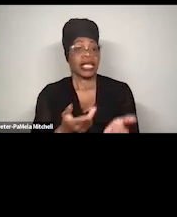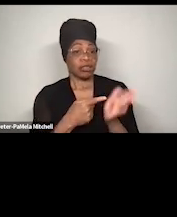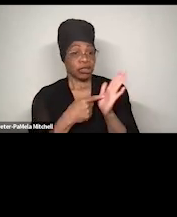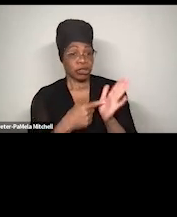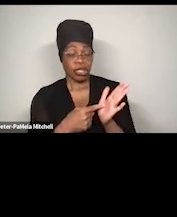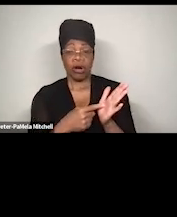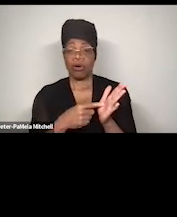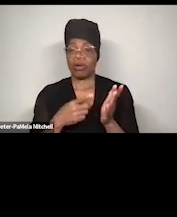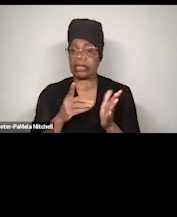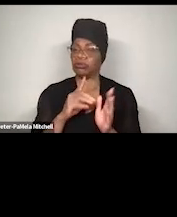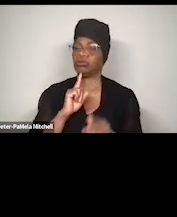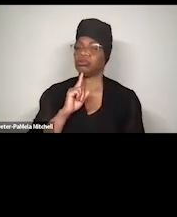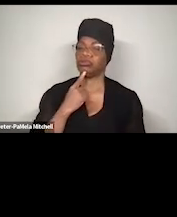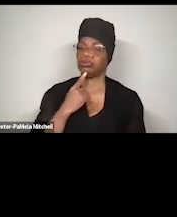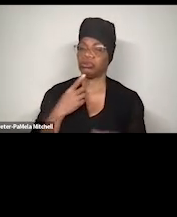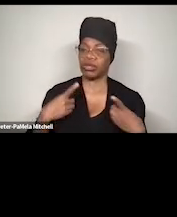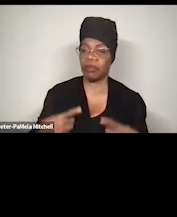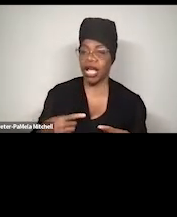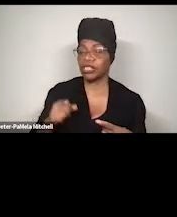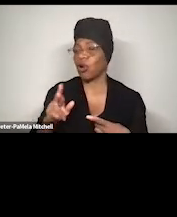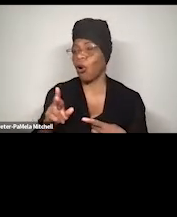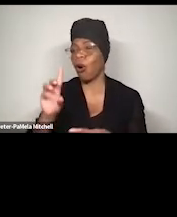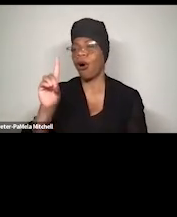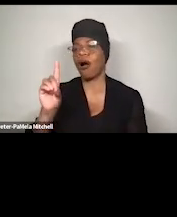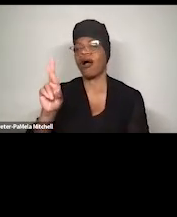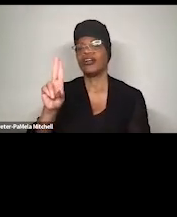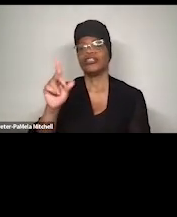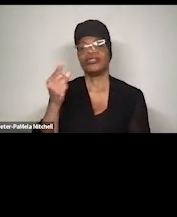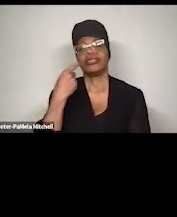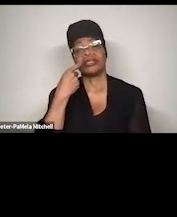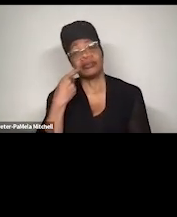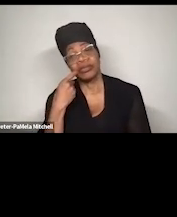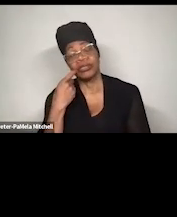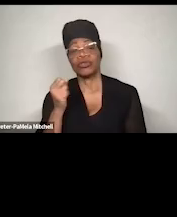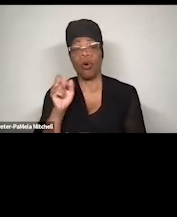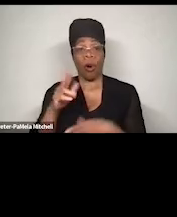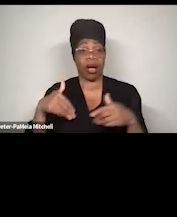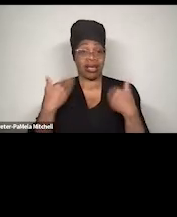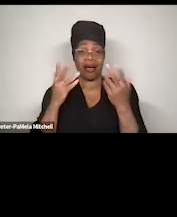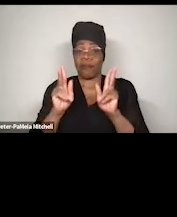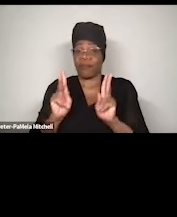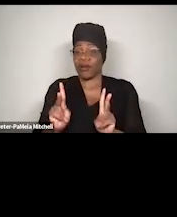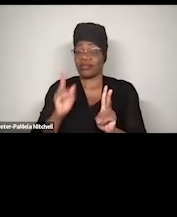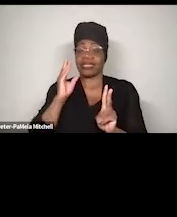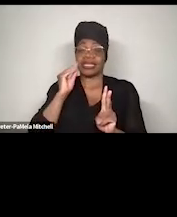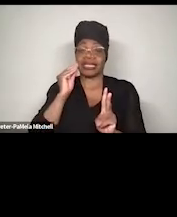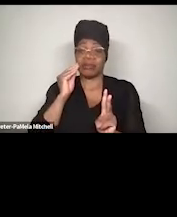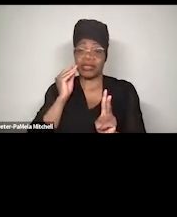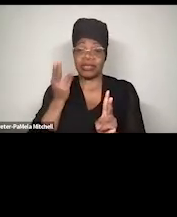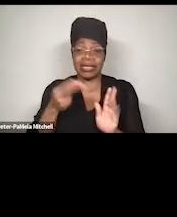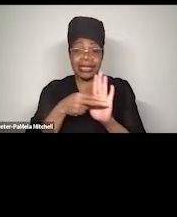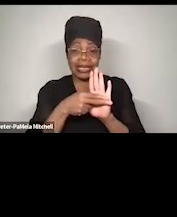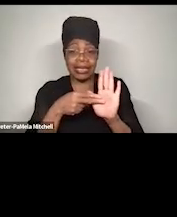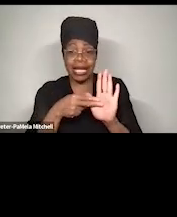depression, psychosis can be present with substance use, or a young person can be experiencing their first break that may lead to a diagnosis